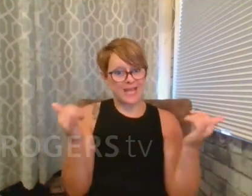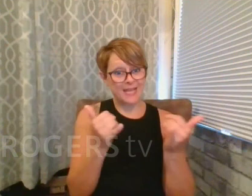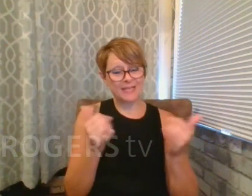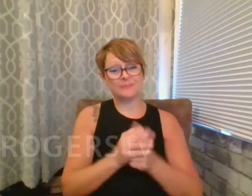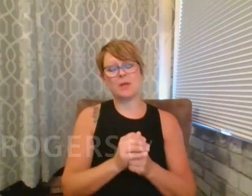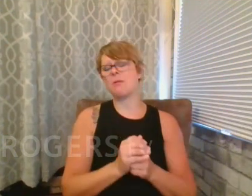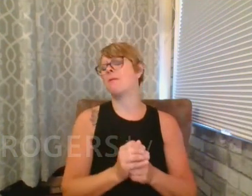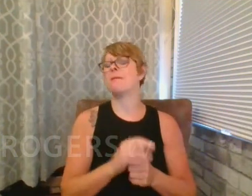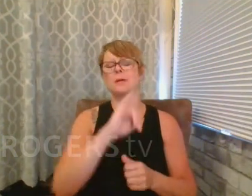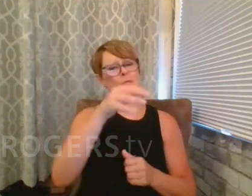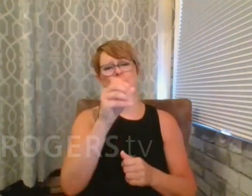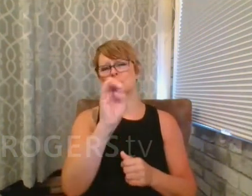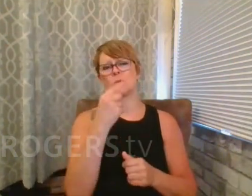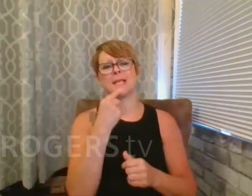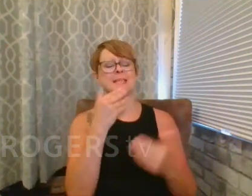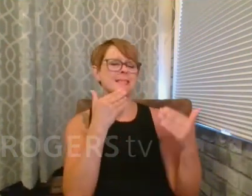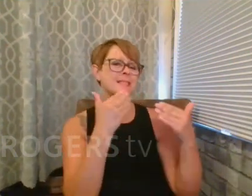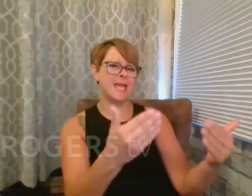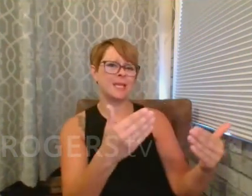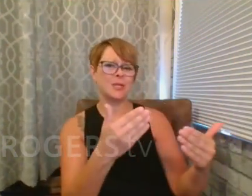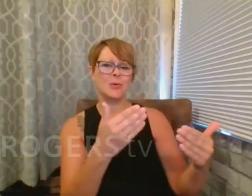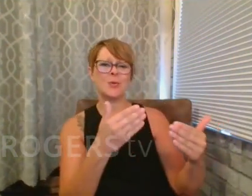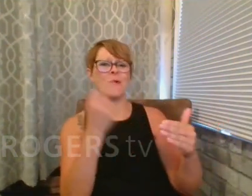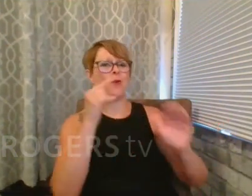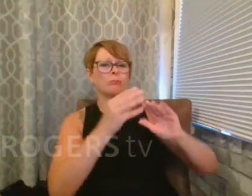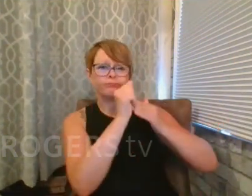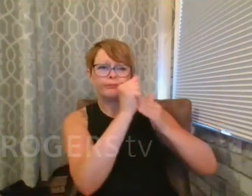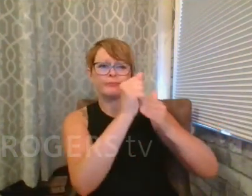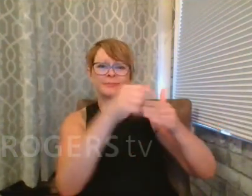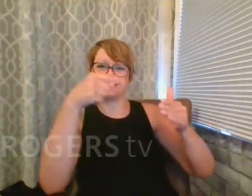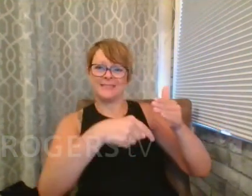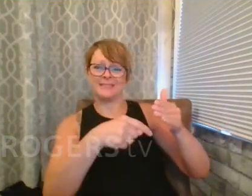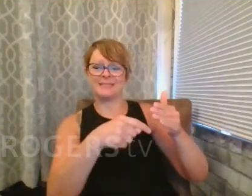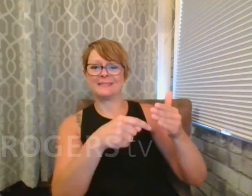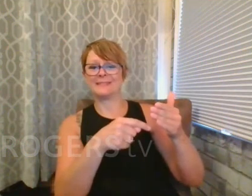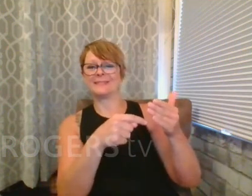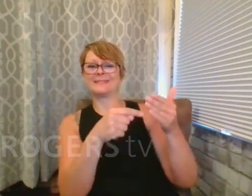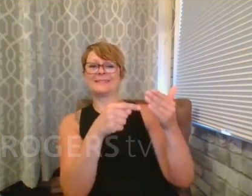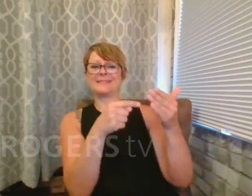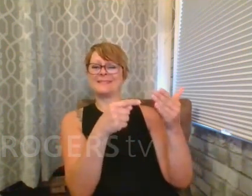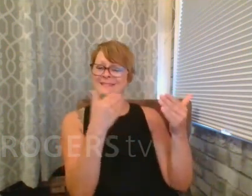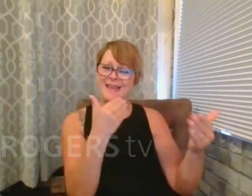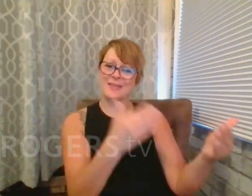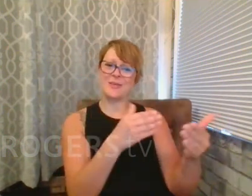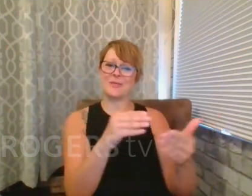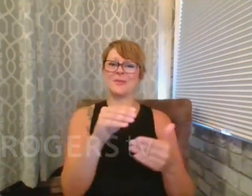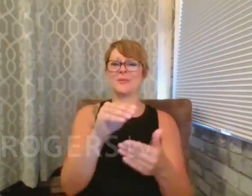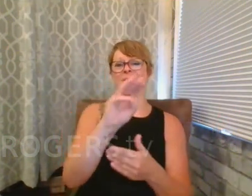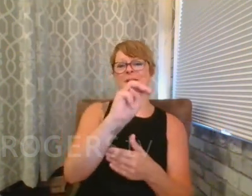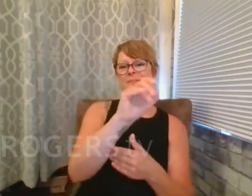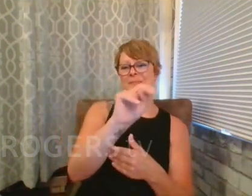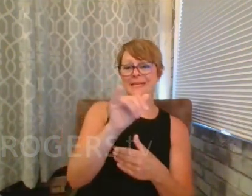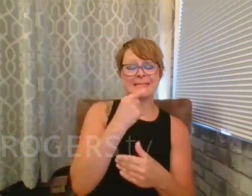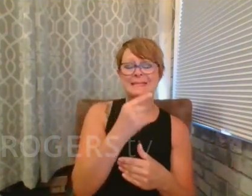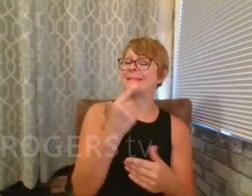for all your great questions and moderating. Thank you guys. Enjoyable. No, I think. Thank you. Absolutely. I